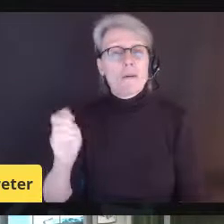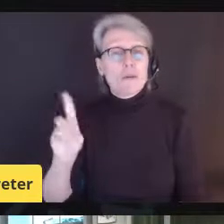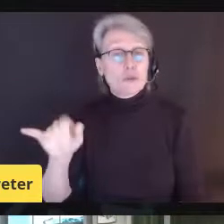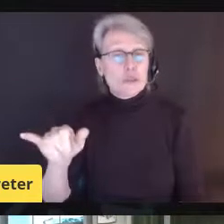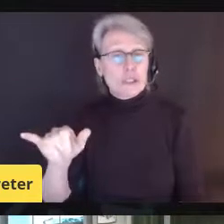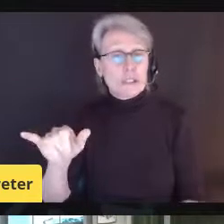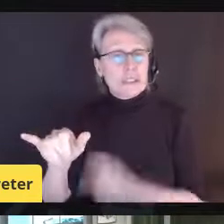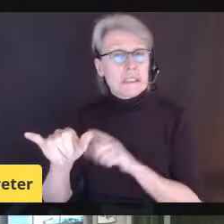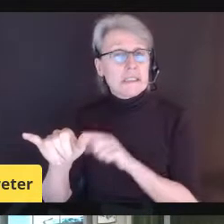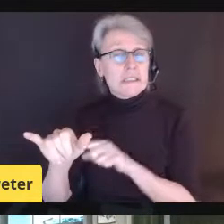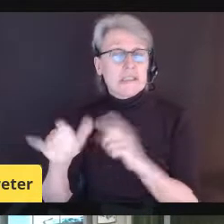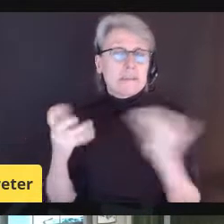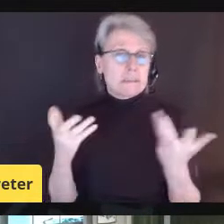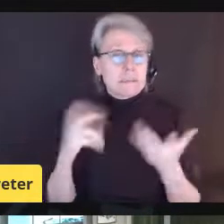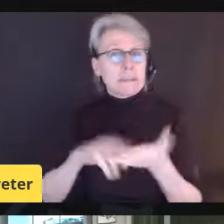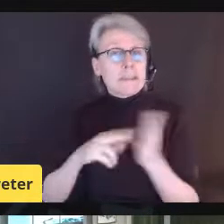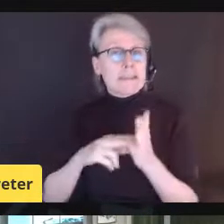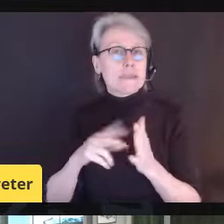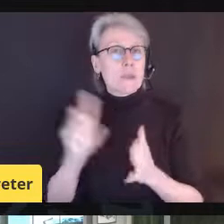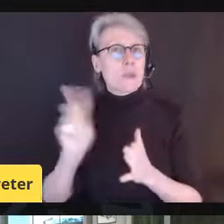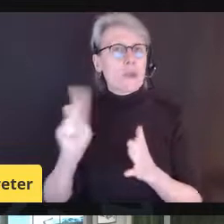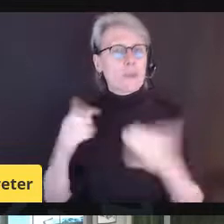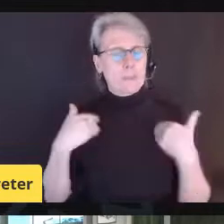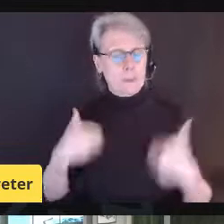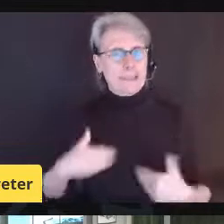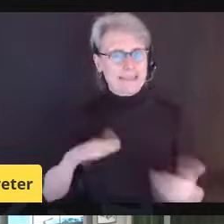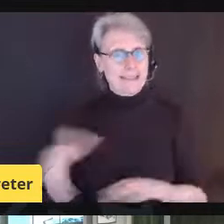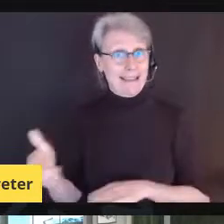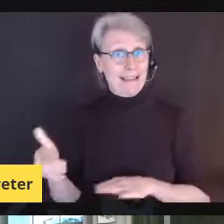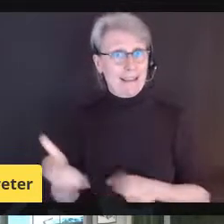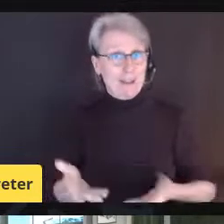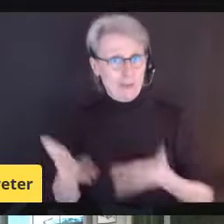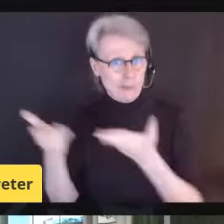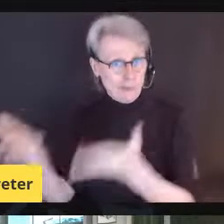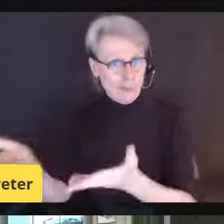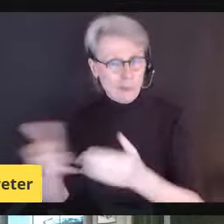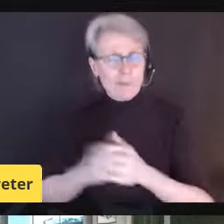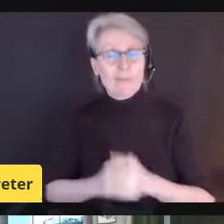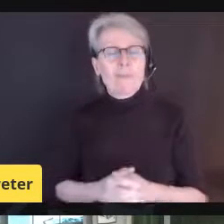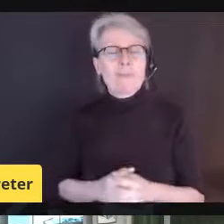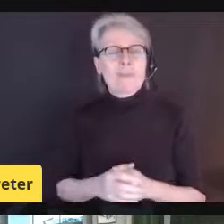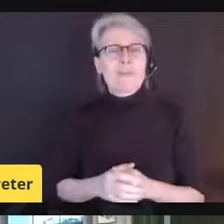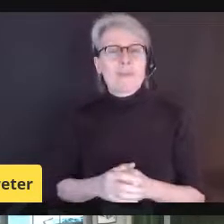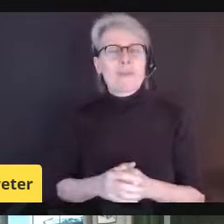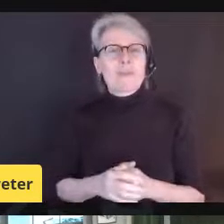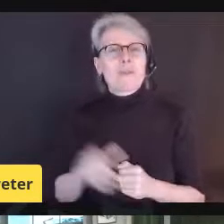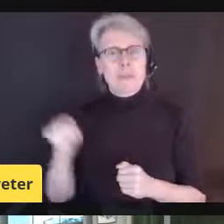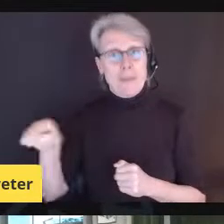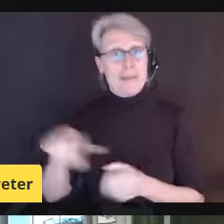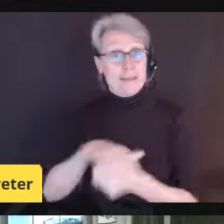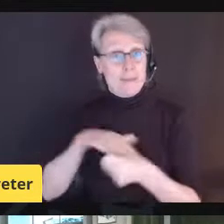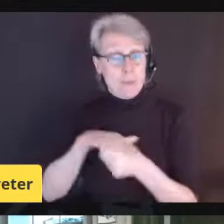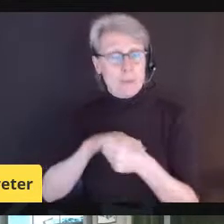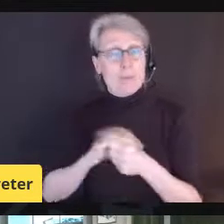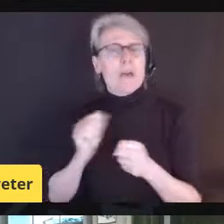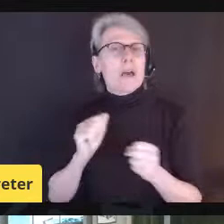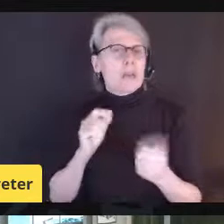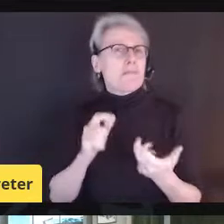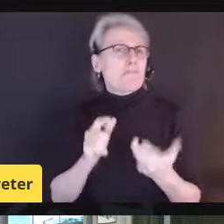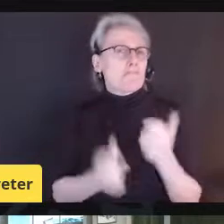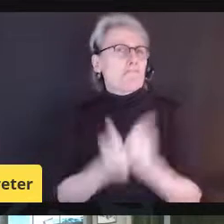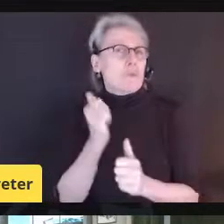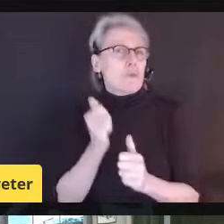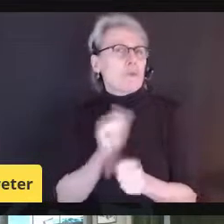always known as the dead bodies department. And actually, I did deal mostly with live people, but